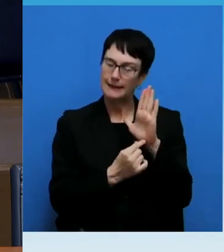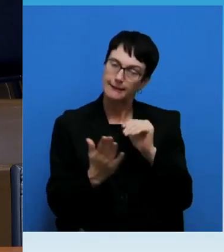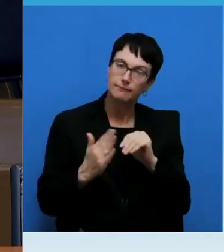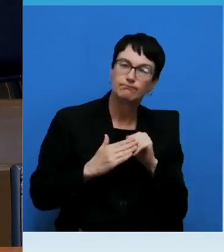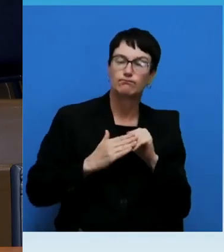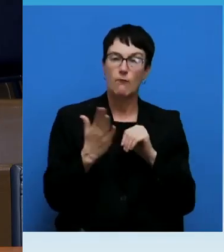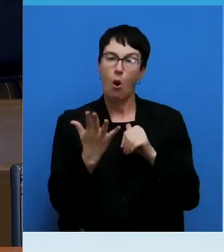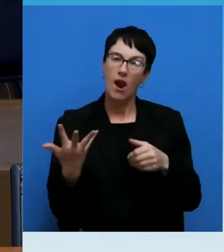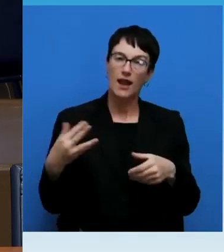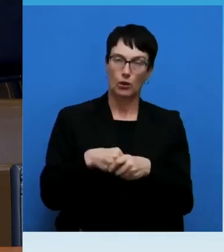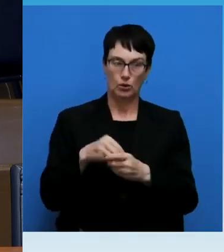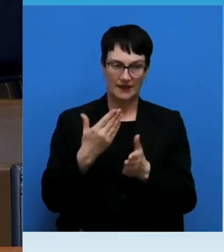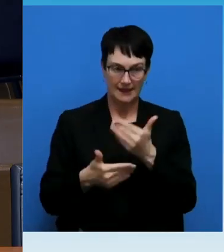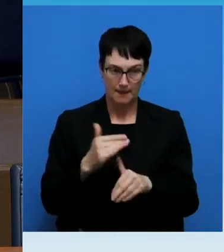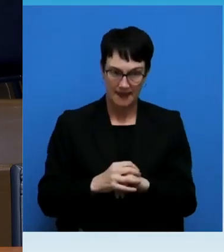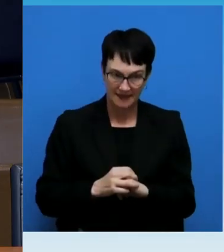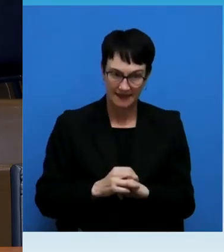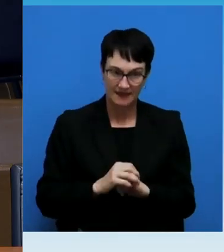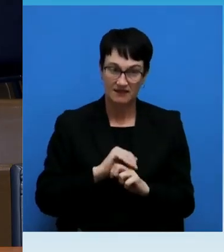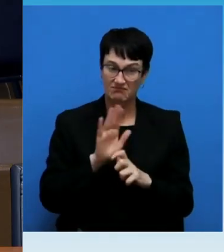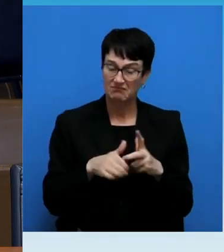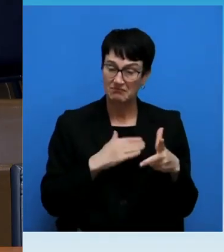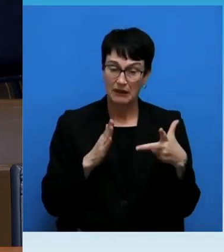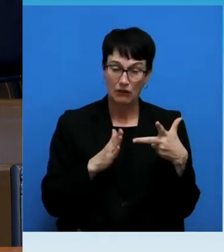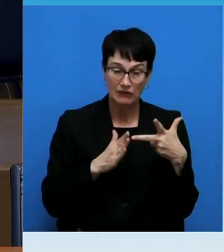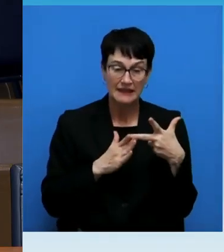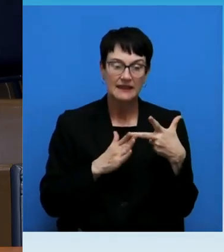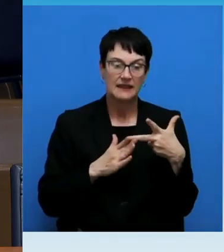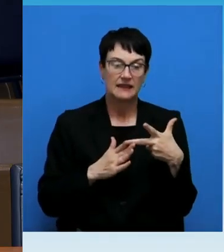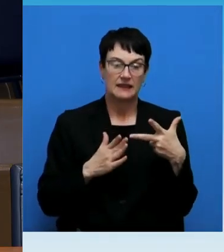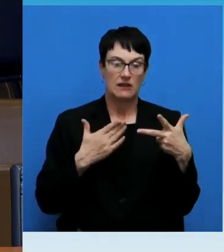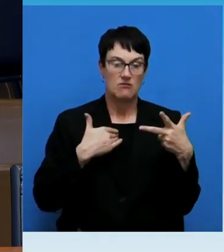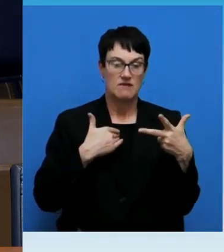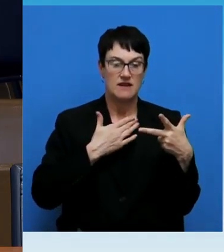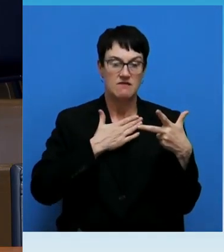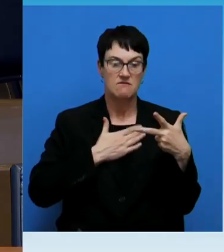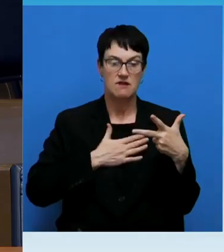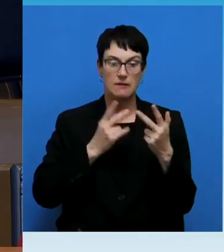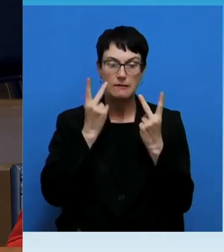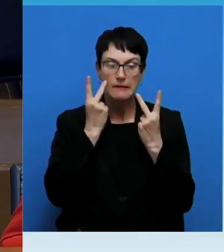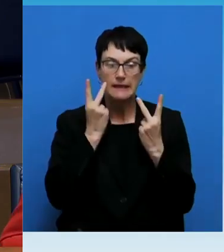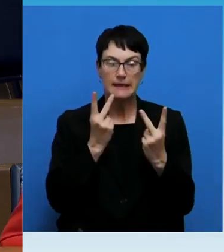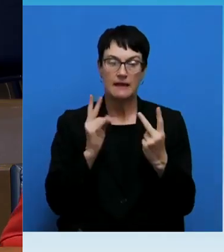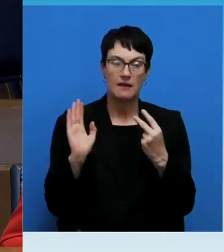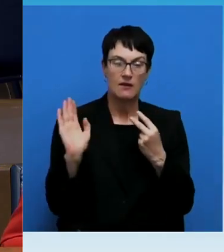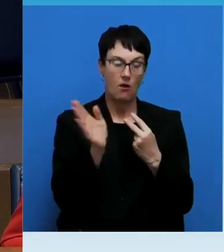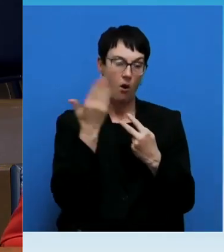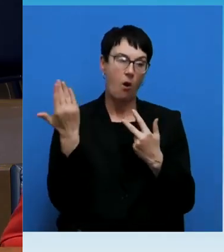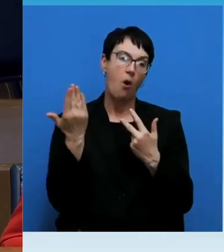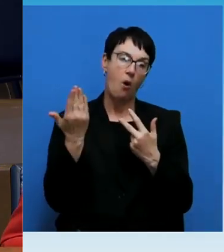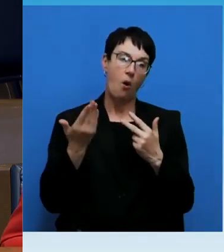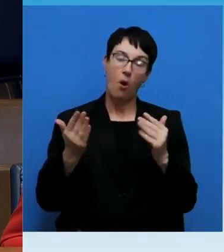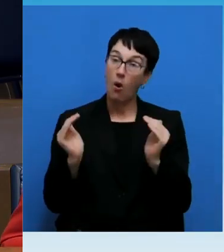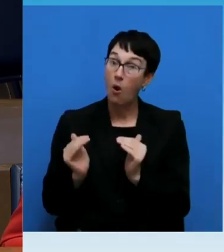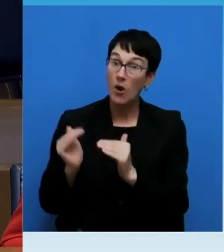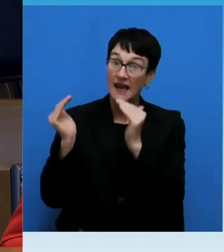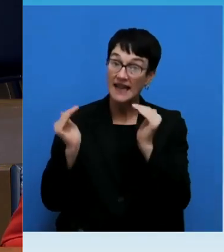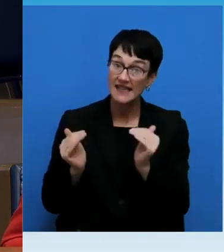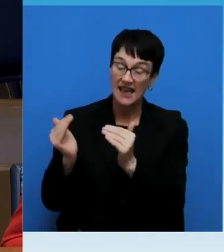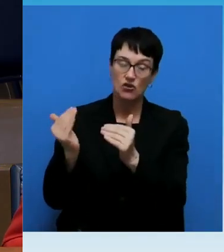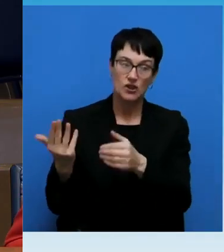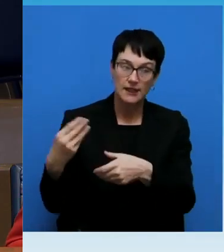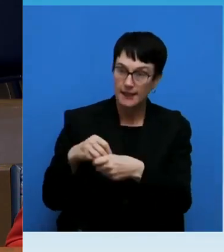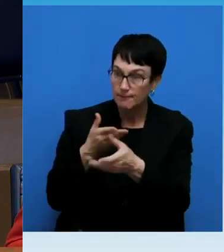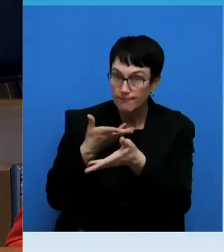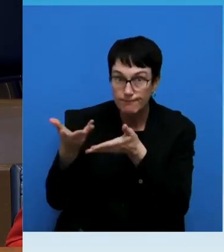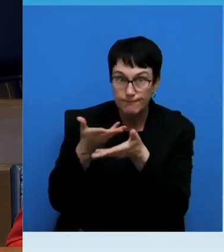to inform evidence-based policymaking. And 5, continued accountability, ensuring that commitments translate into real